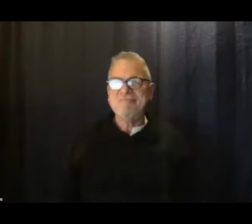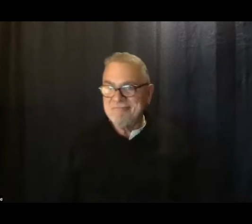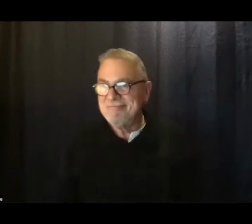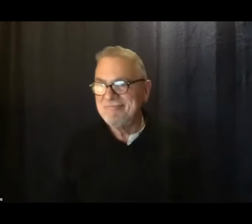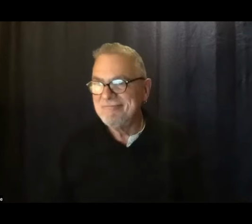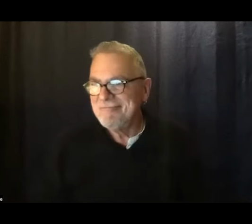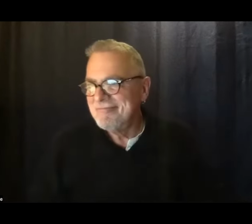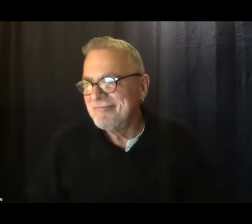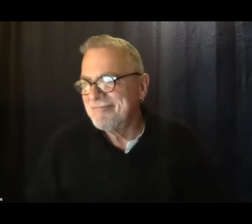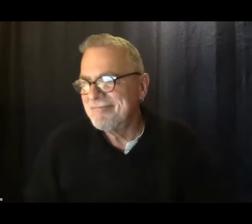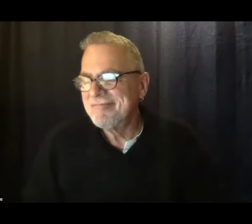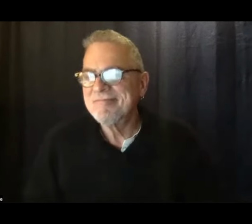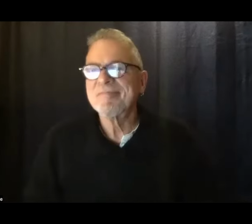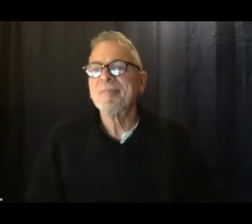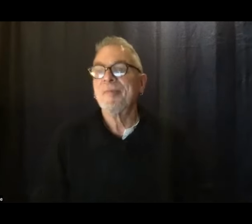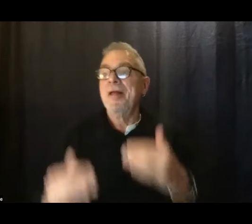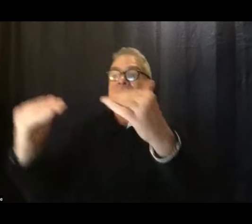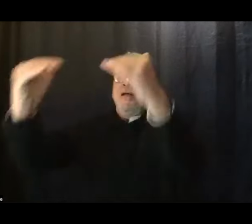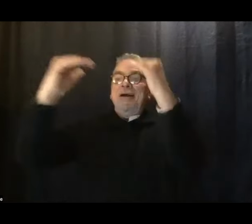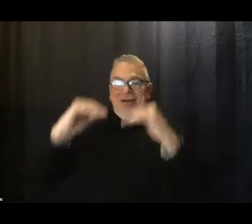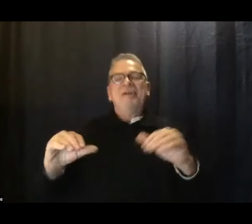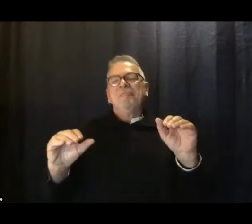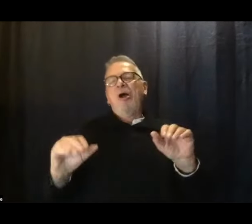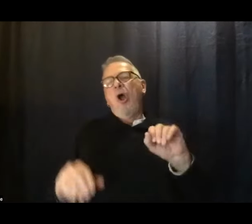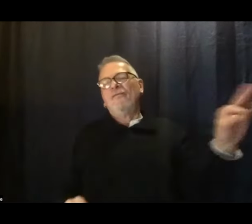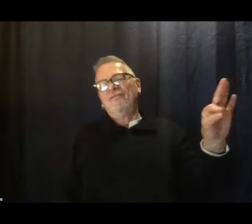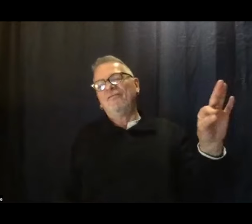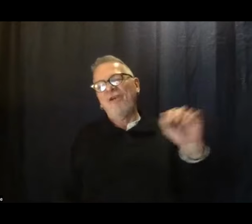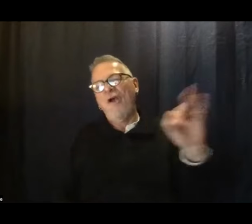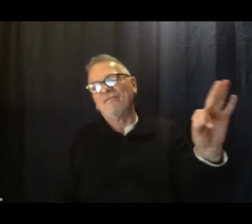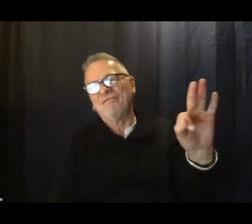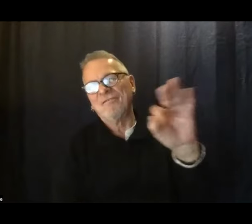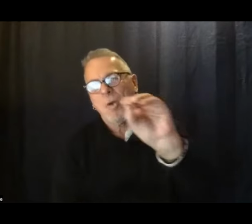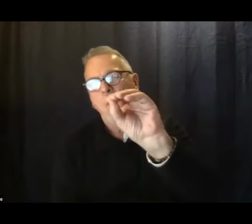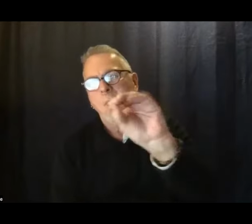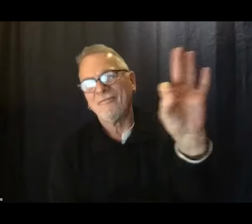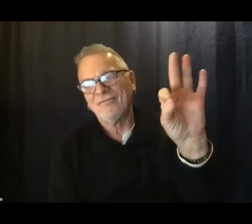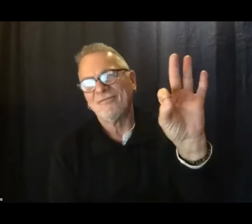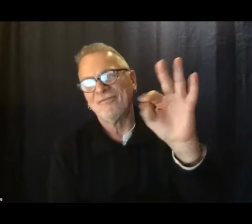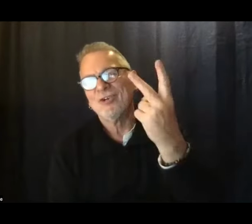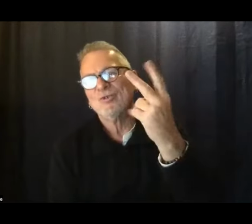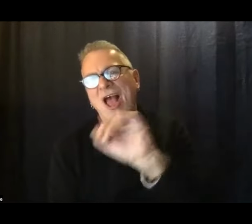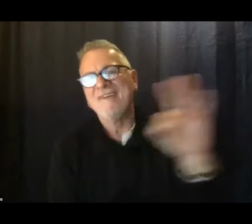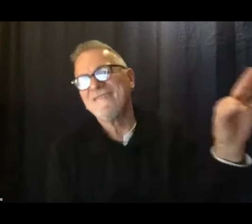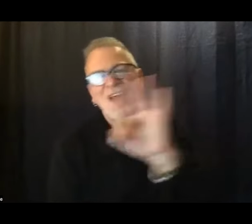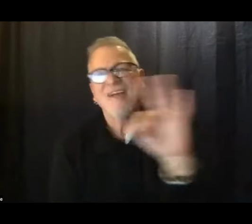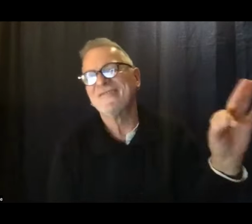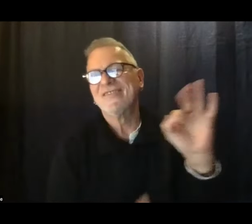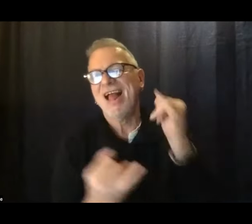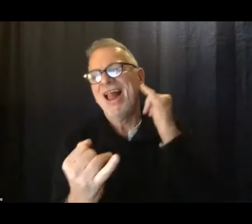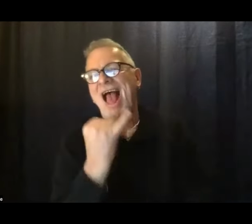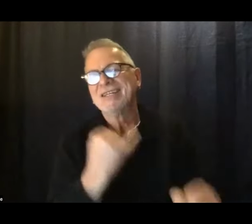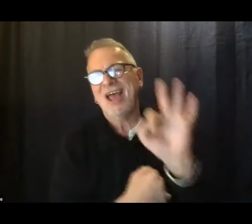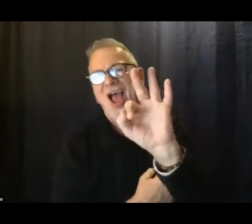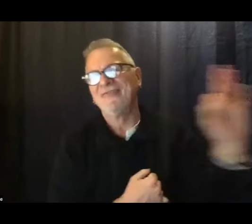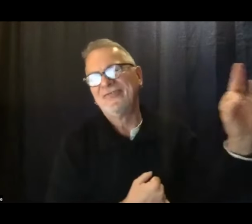more of that context that whole language provides. So I know this, but then there's something else. And then off.